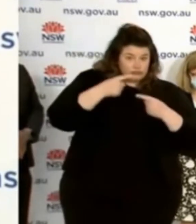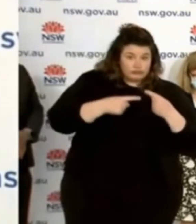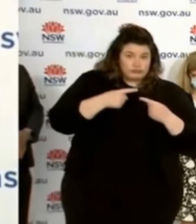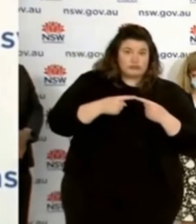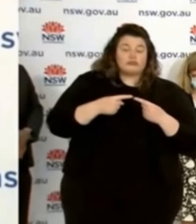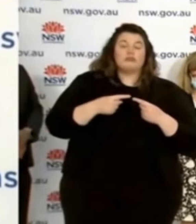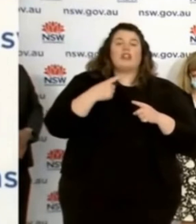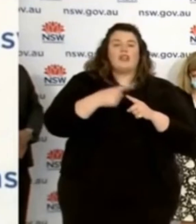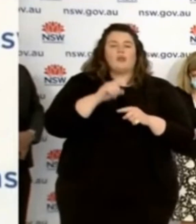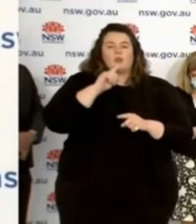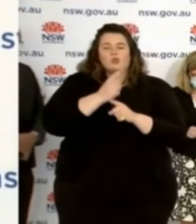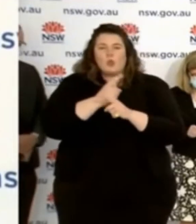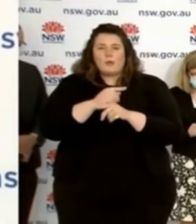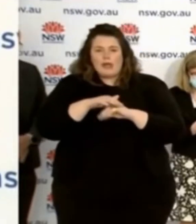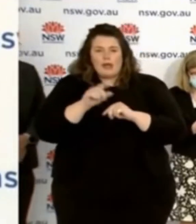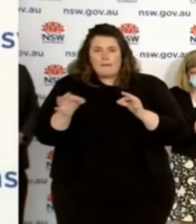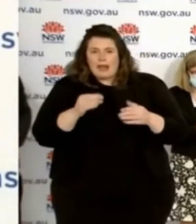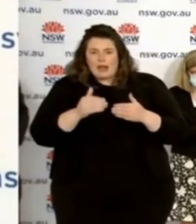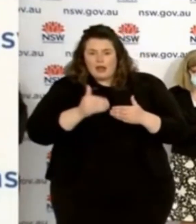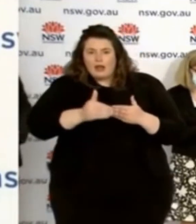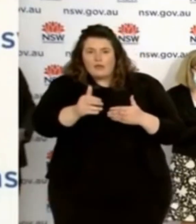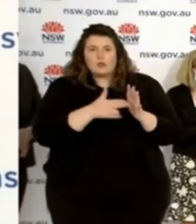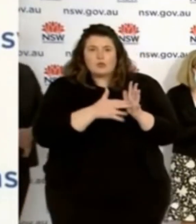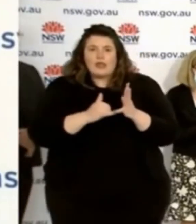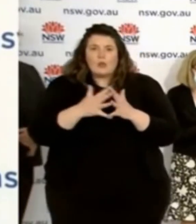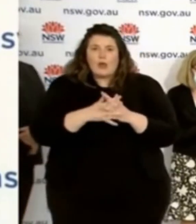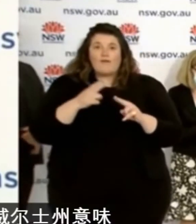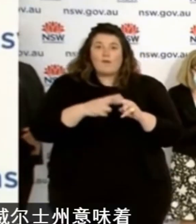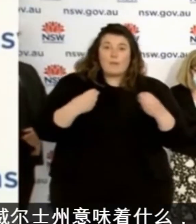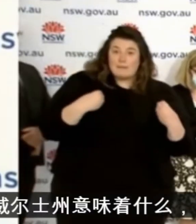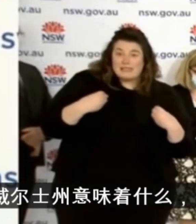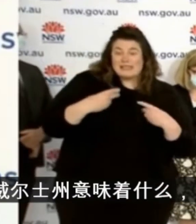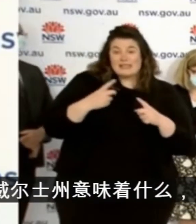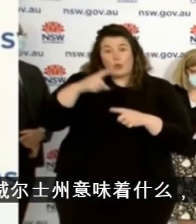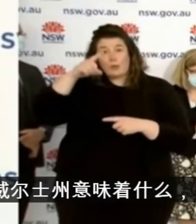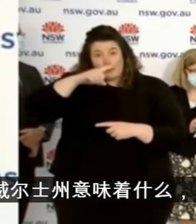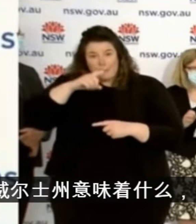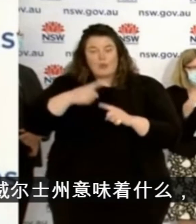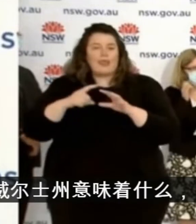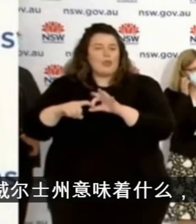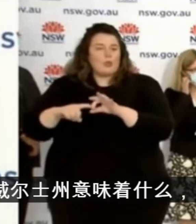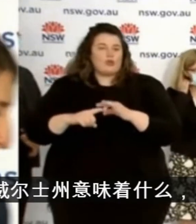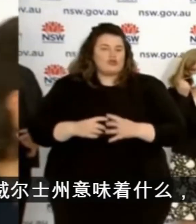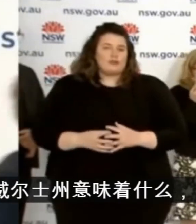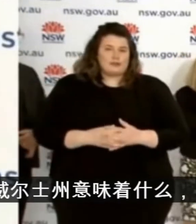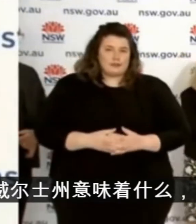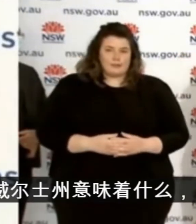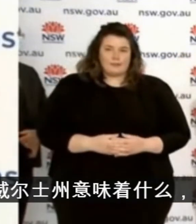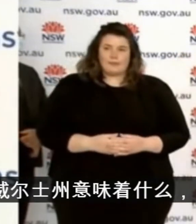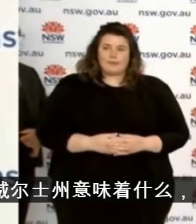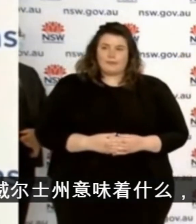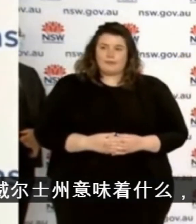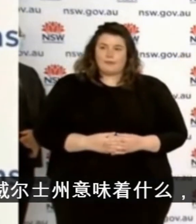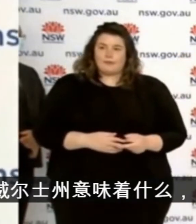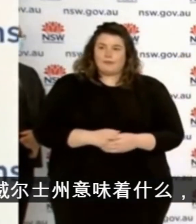what this means for New South Wales in terms of our citizens and our businesses, and then we'll take your questions. Thank you.